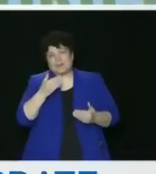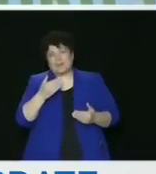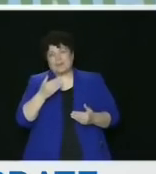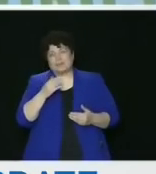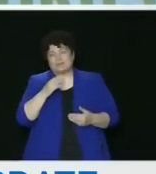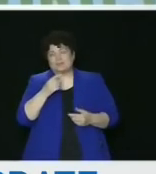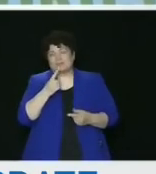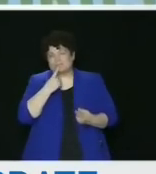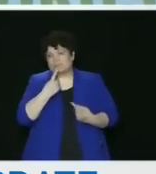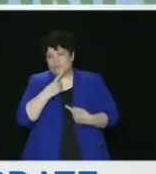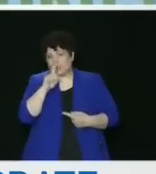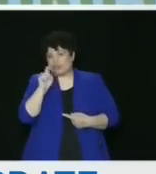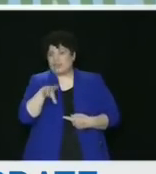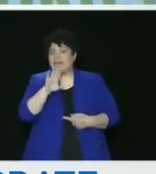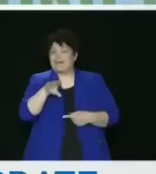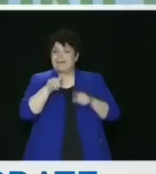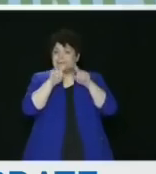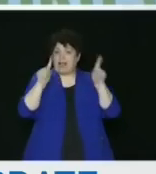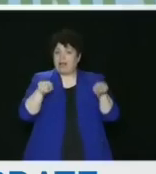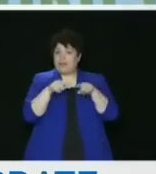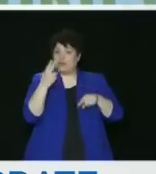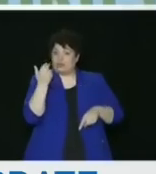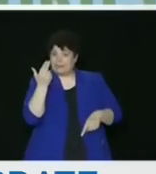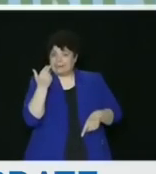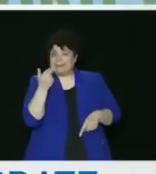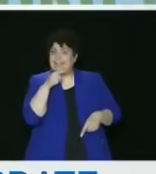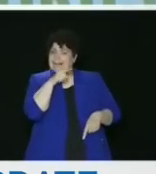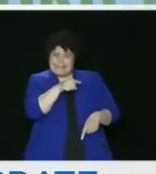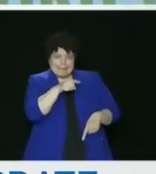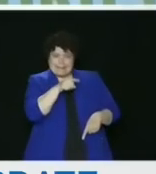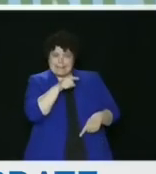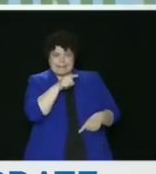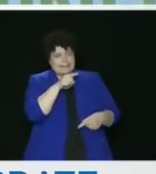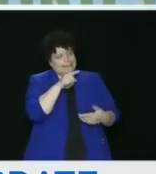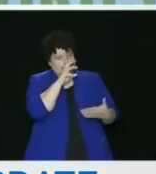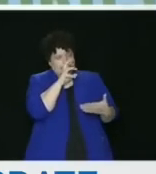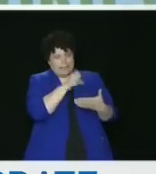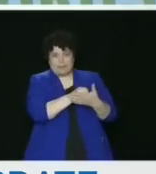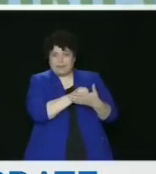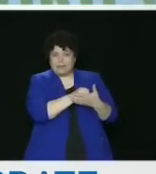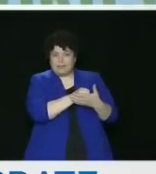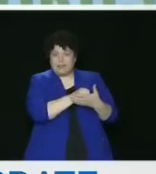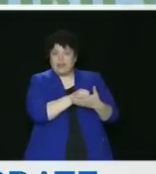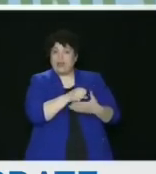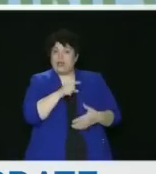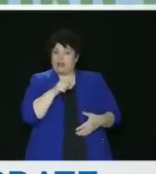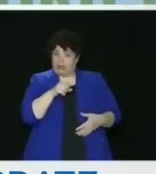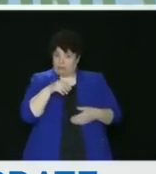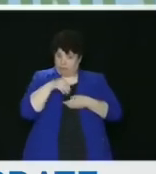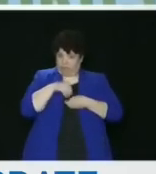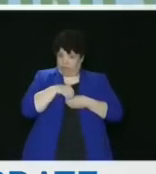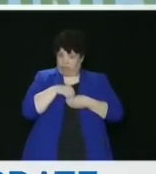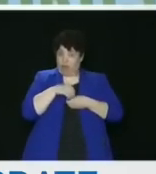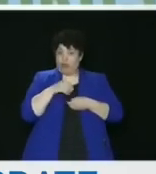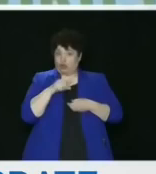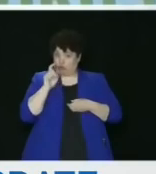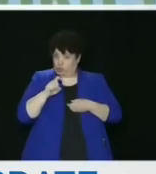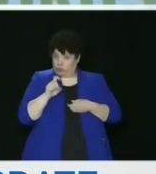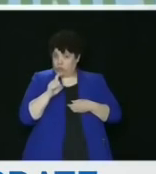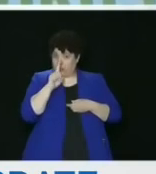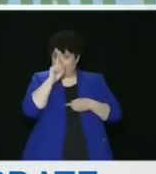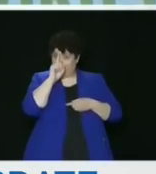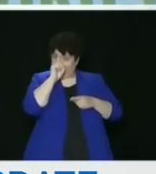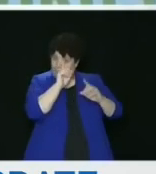question. Slide 13 is very fascinating, but I'm just wondering how optimistic we should be about